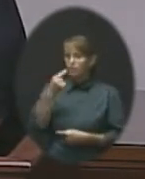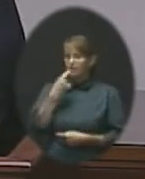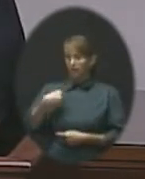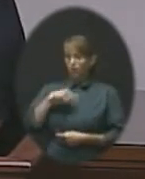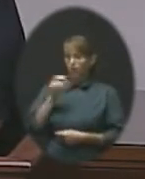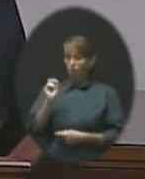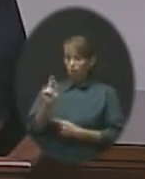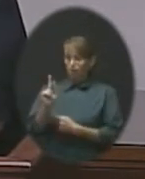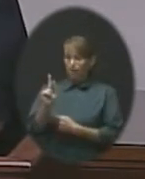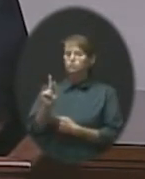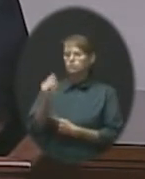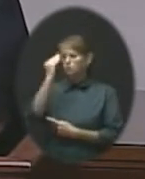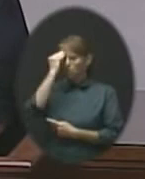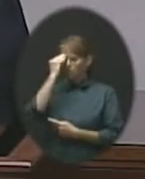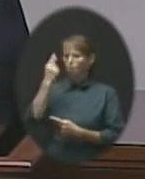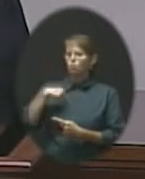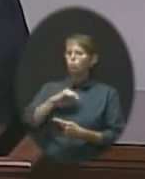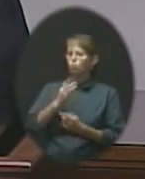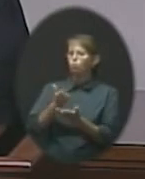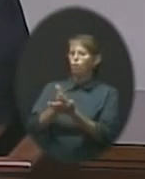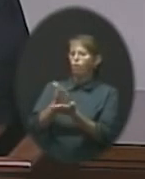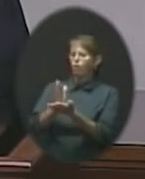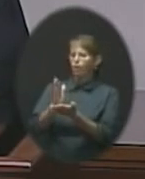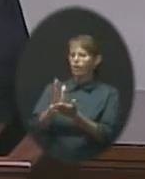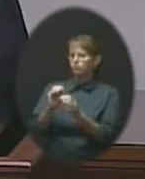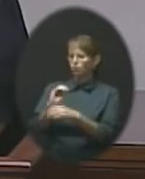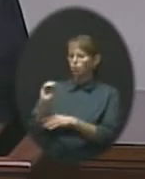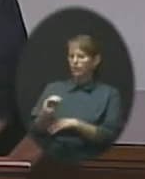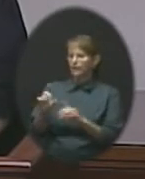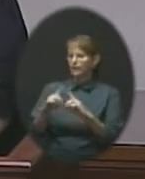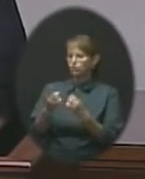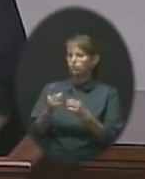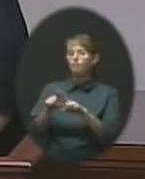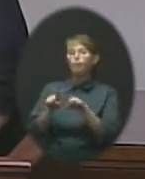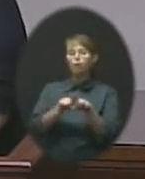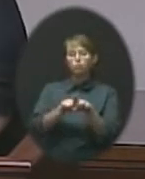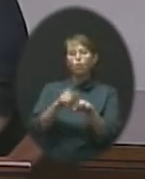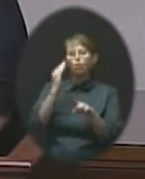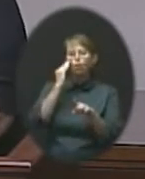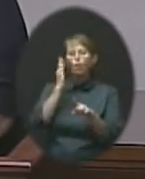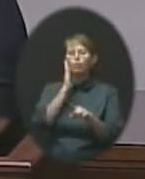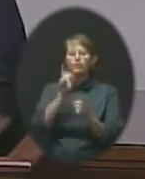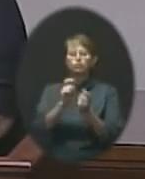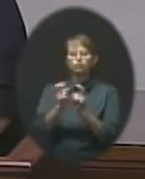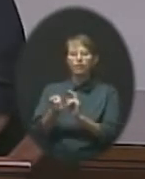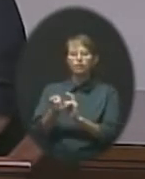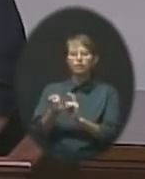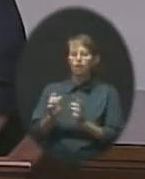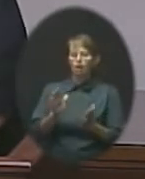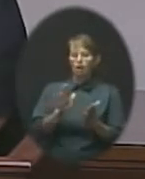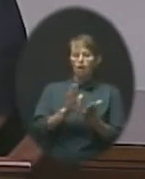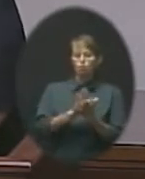all right, especially knowing that it's going to change. So schools have kind of built their